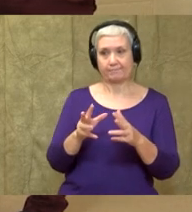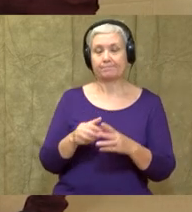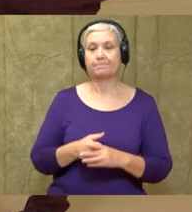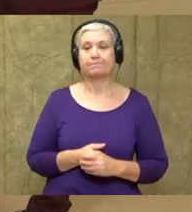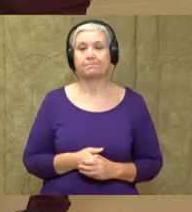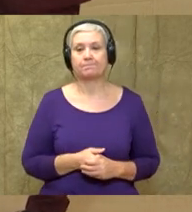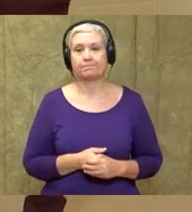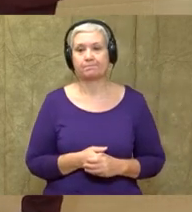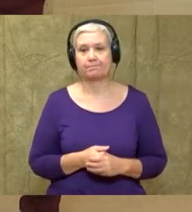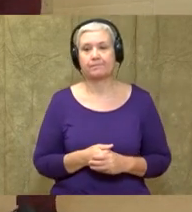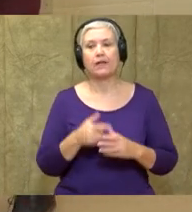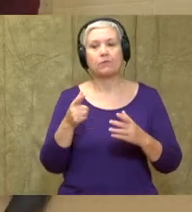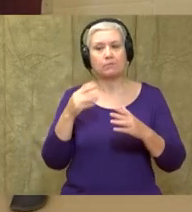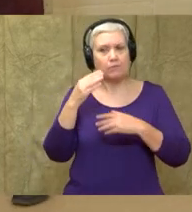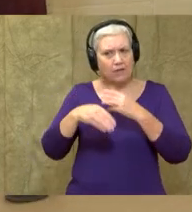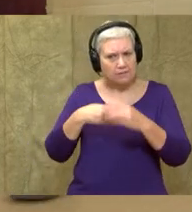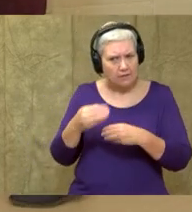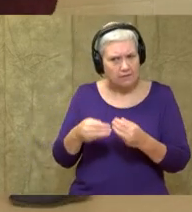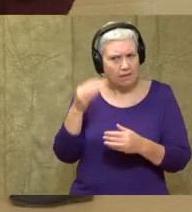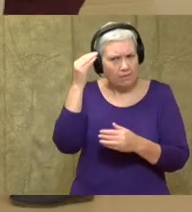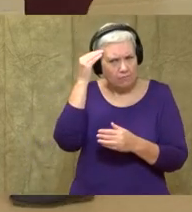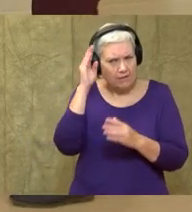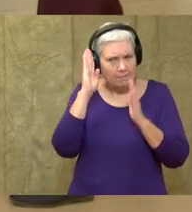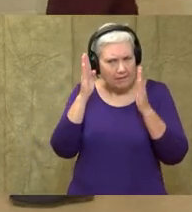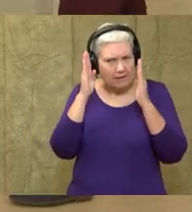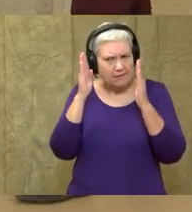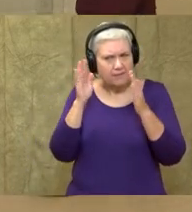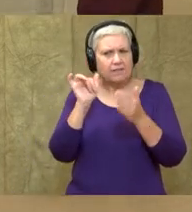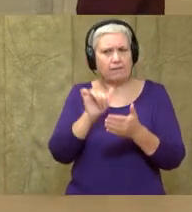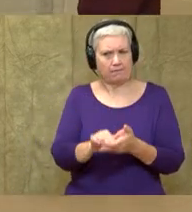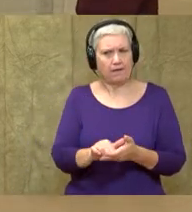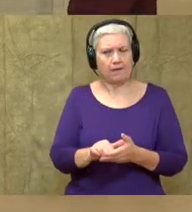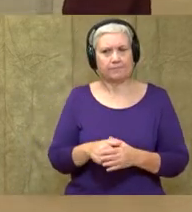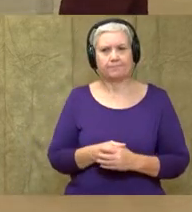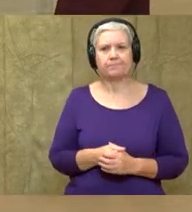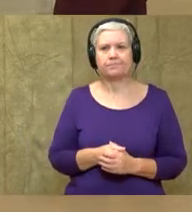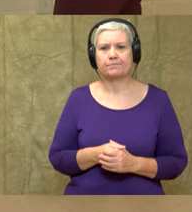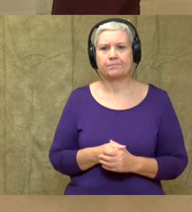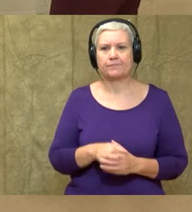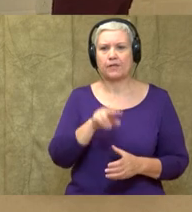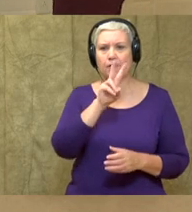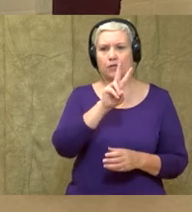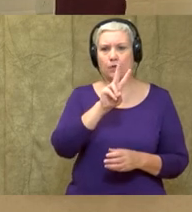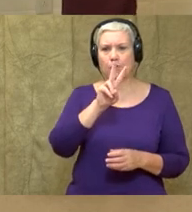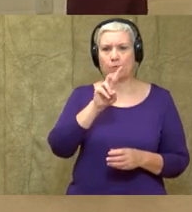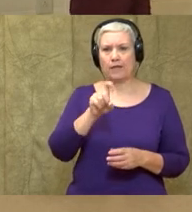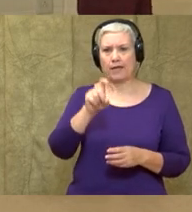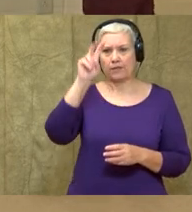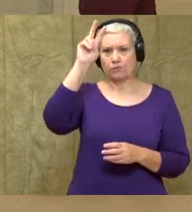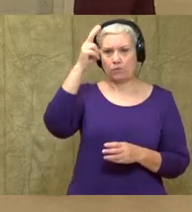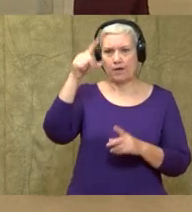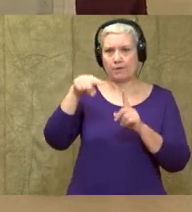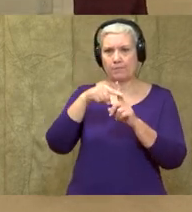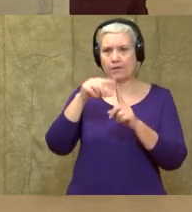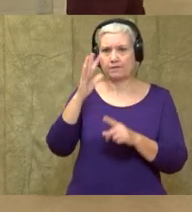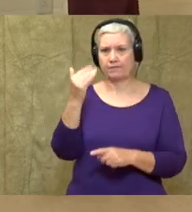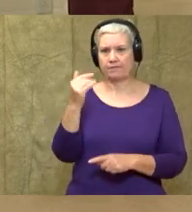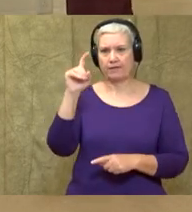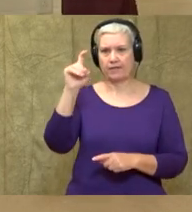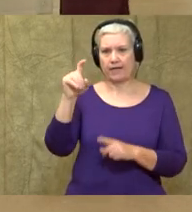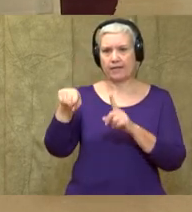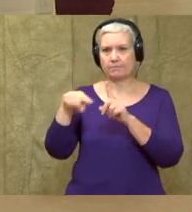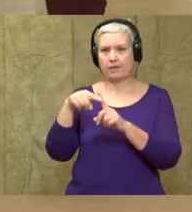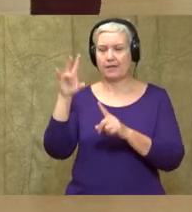want you paying attention to the process. So here we're looking at 2x squared plus 15x plus